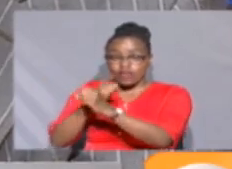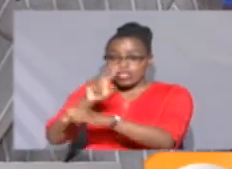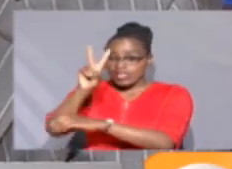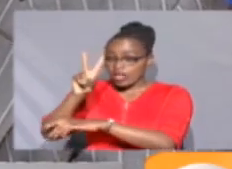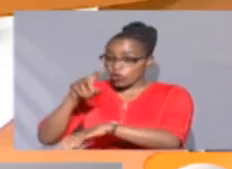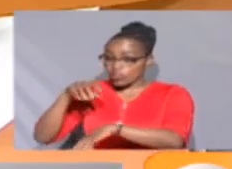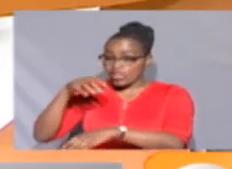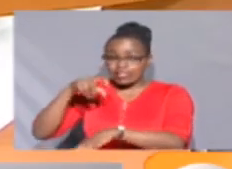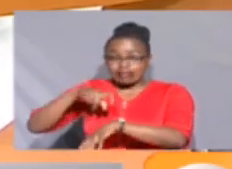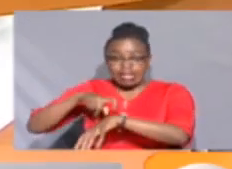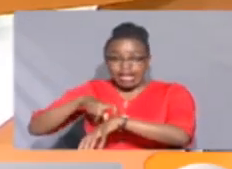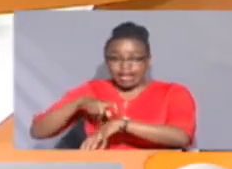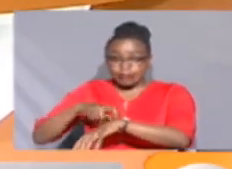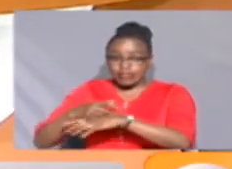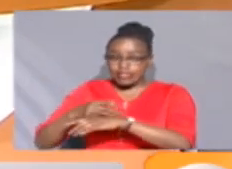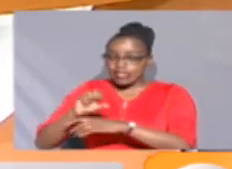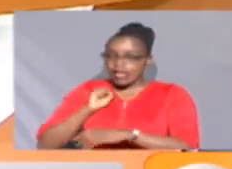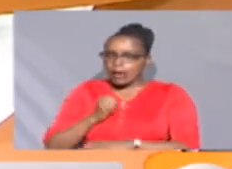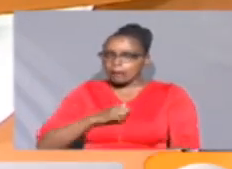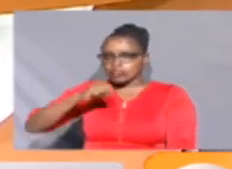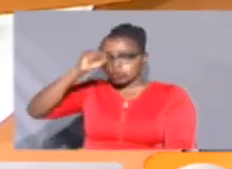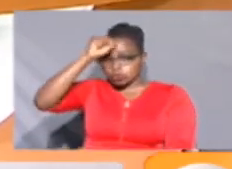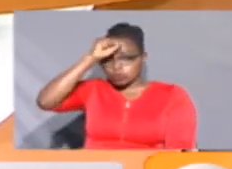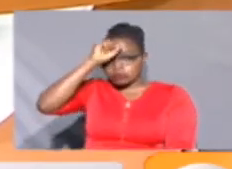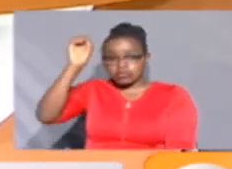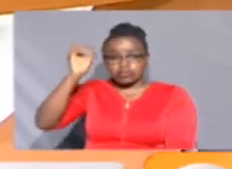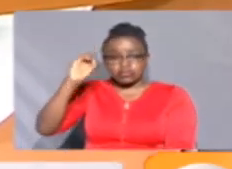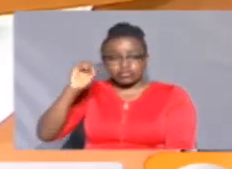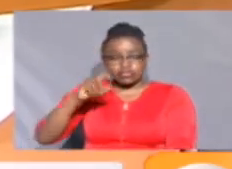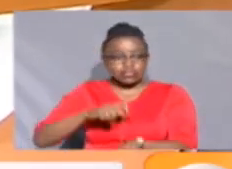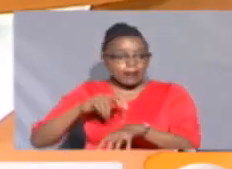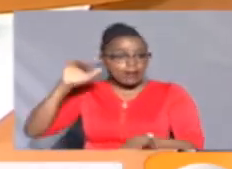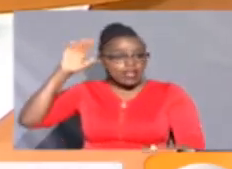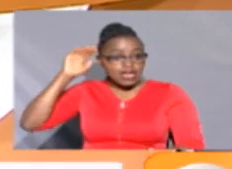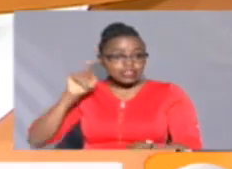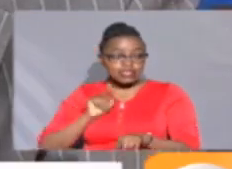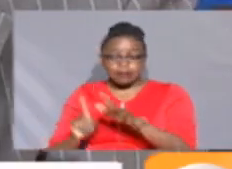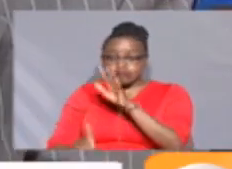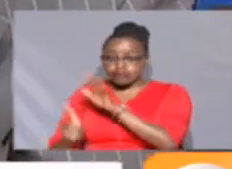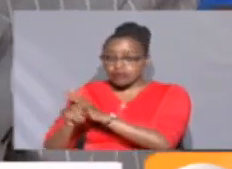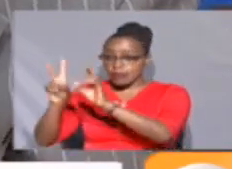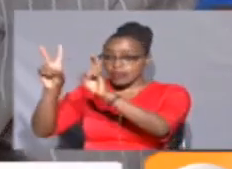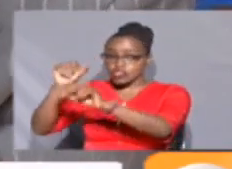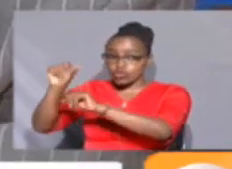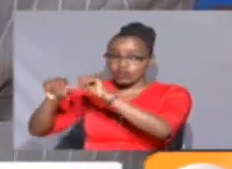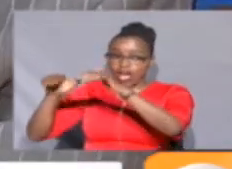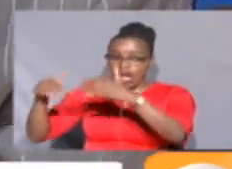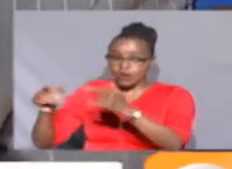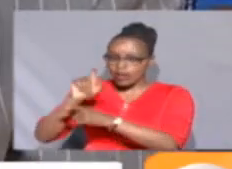Senate, I'm not a fool. So when you hear me raise certain particular issues about